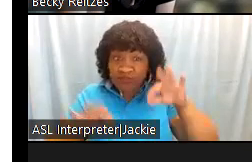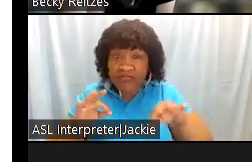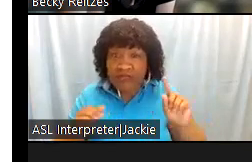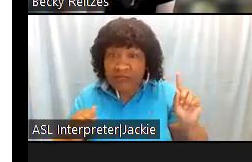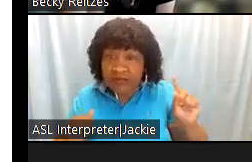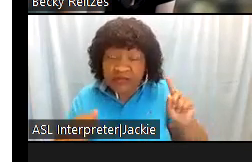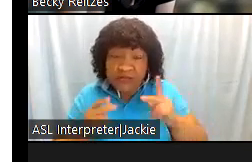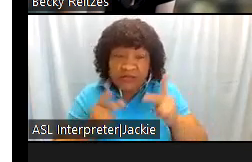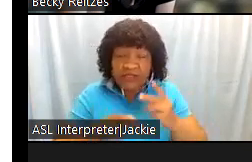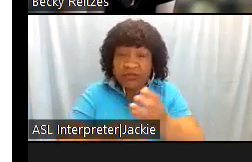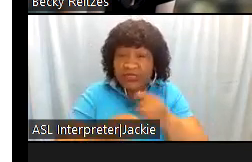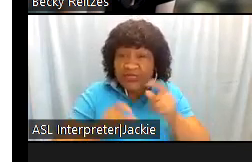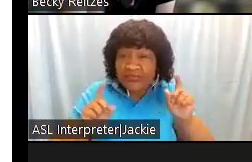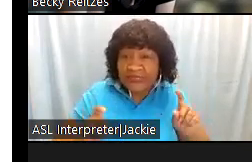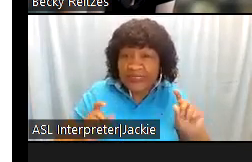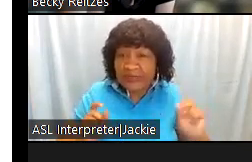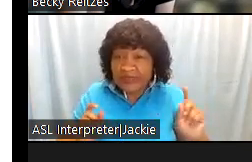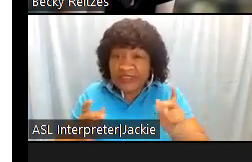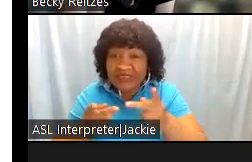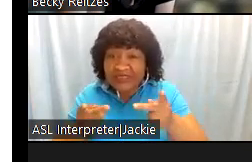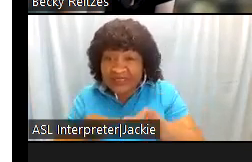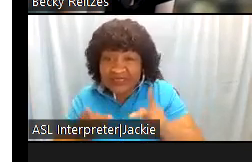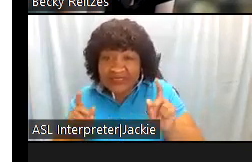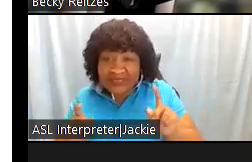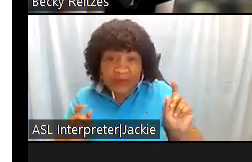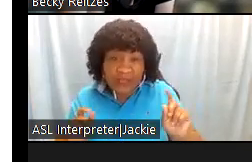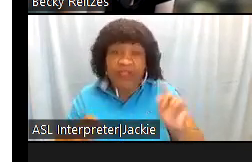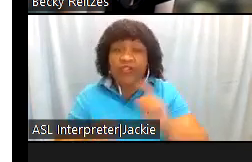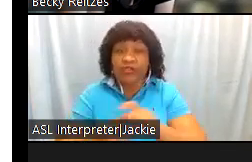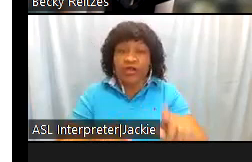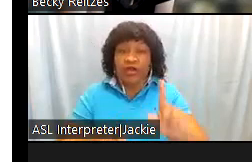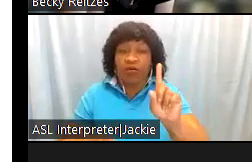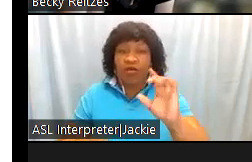site, a testing site, you can also call